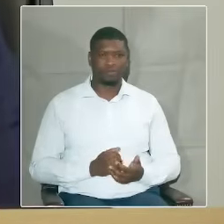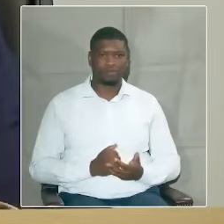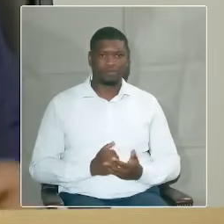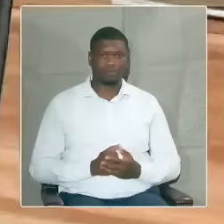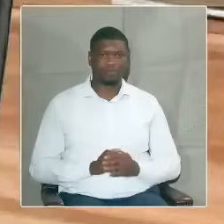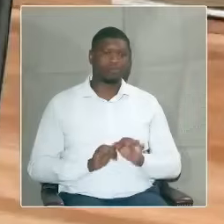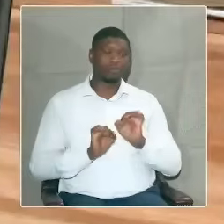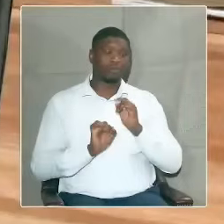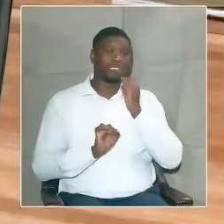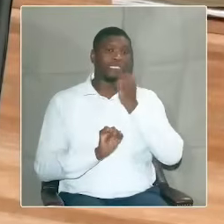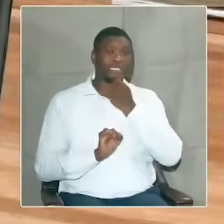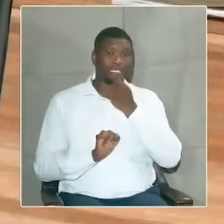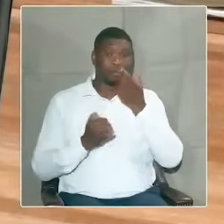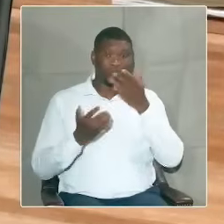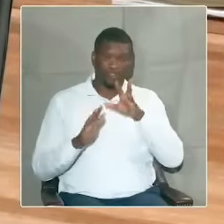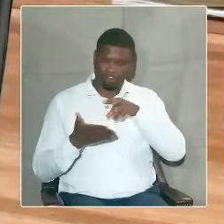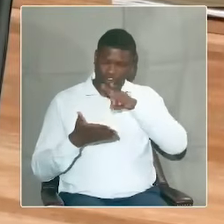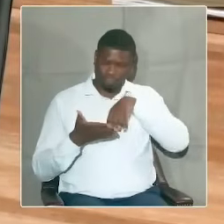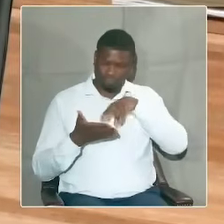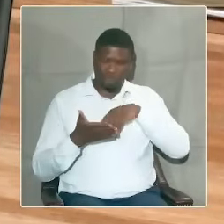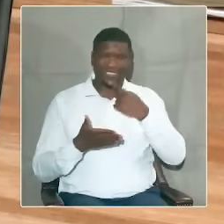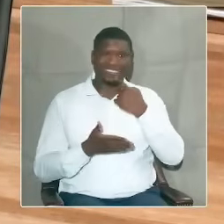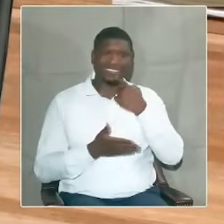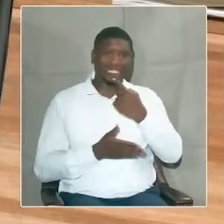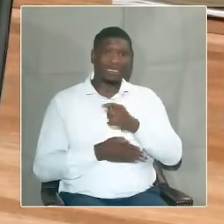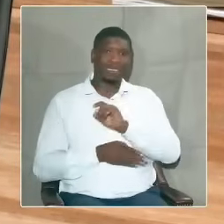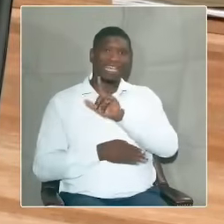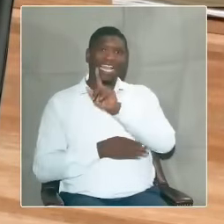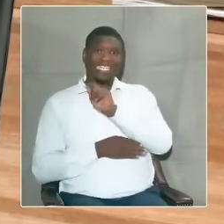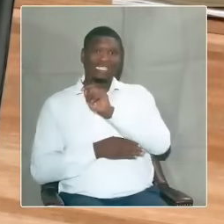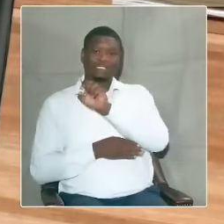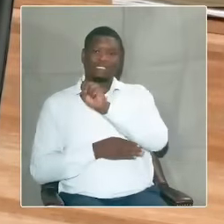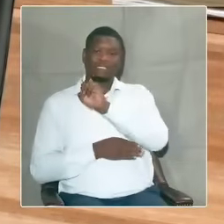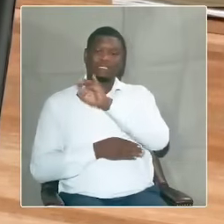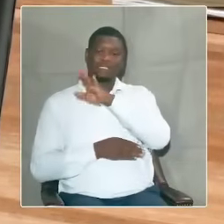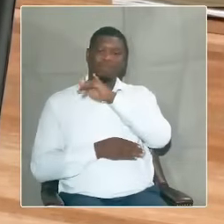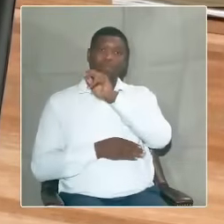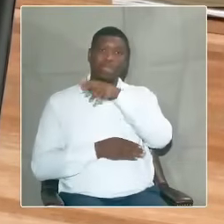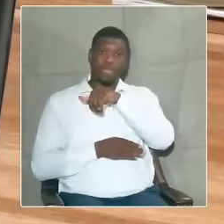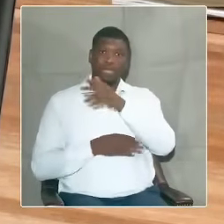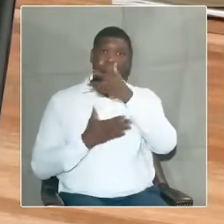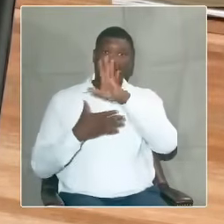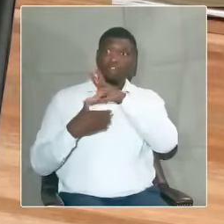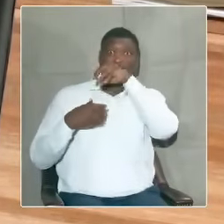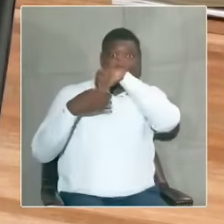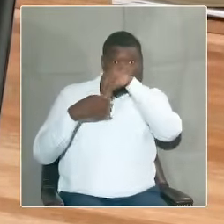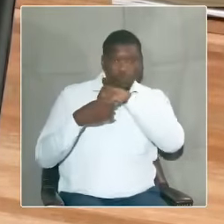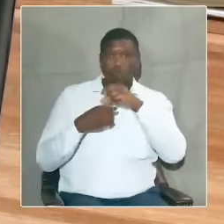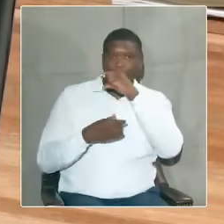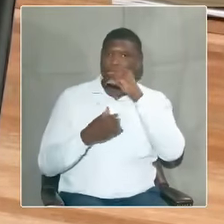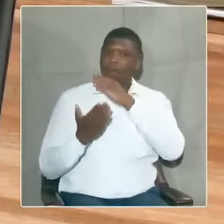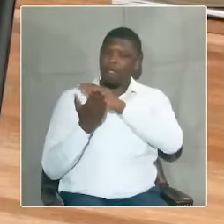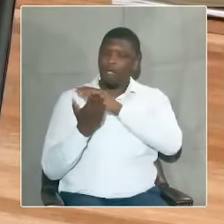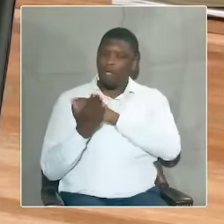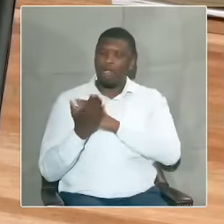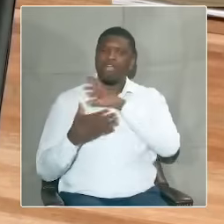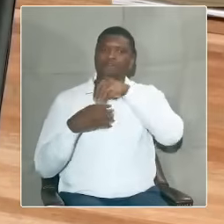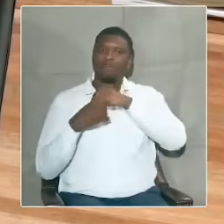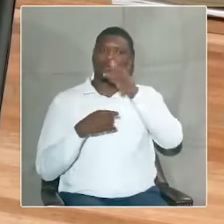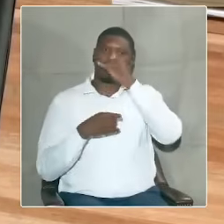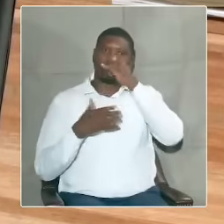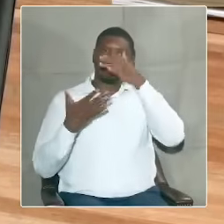it says, the part that I just read, Lieutenant General Sibia was included as one of the senior SAPS officers involved with